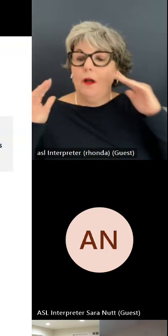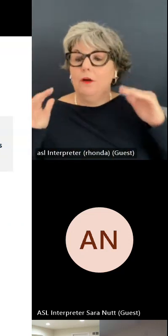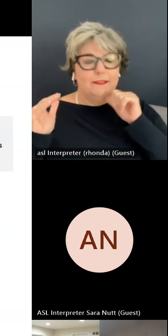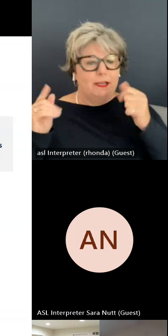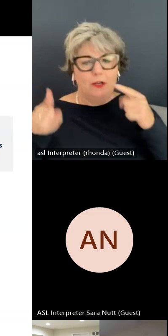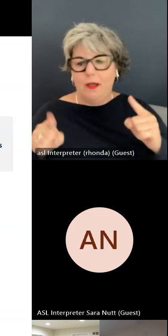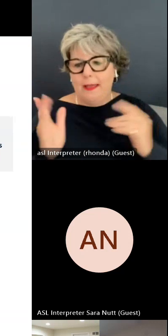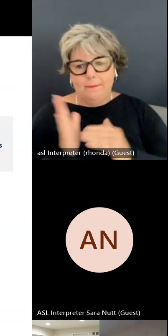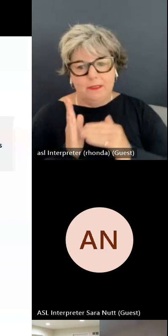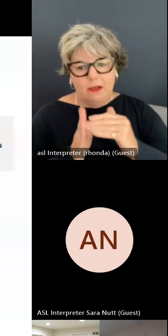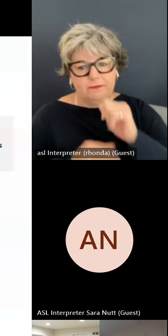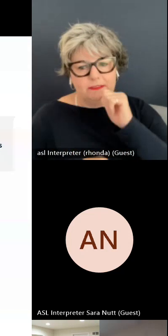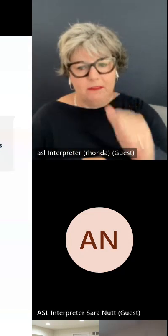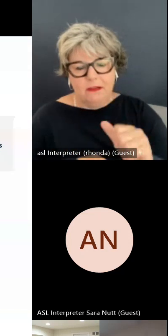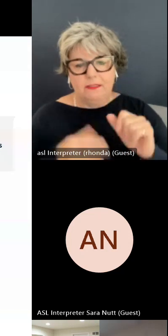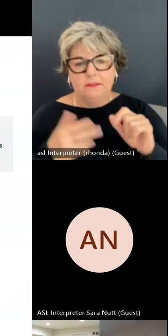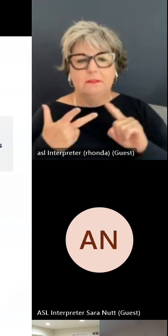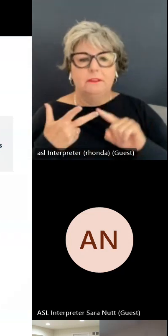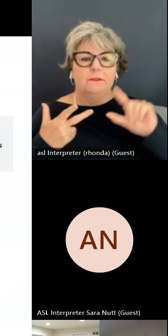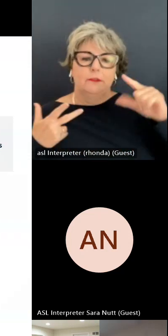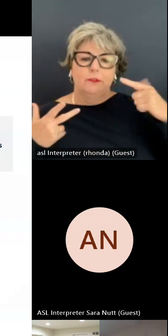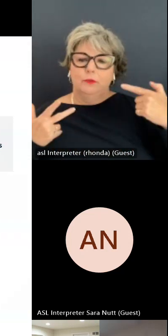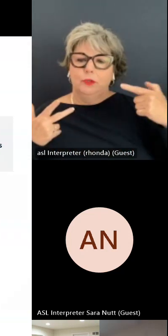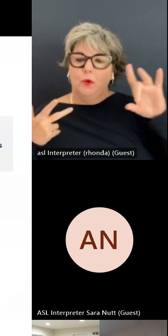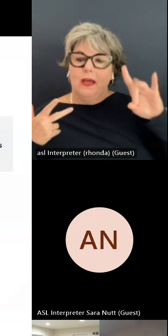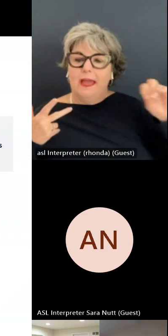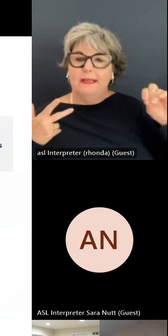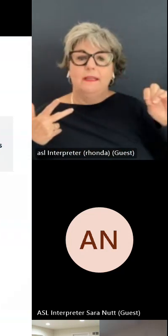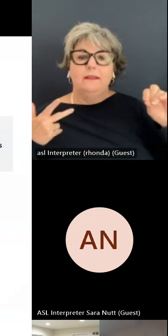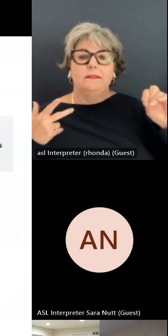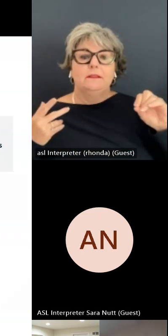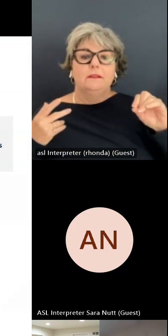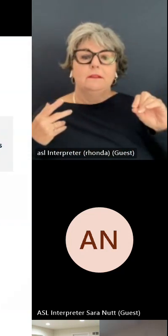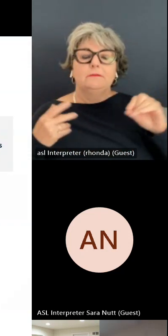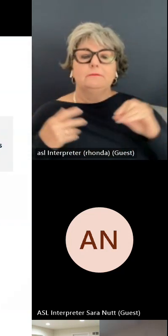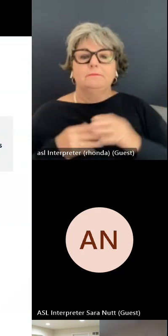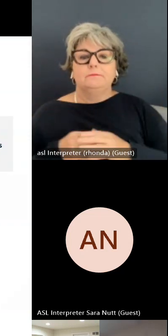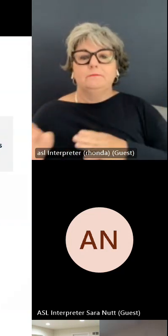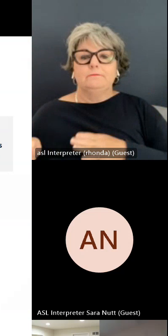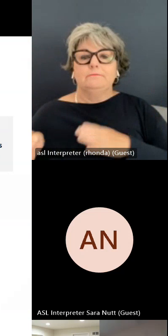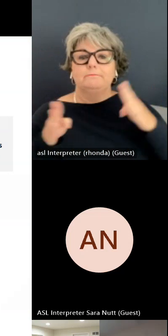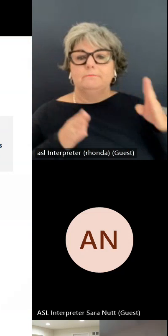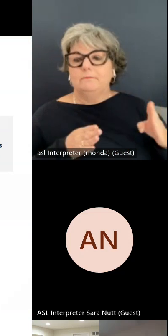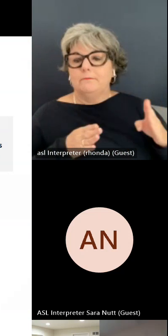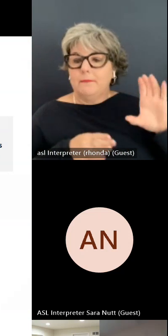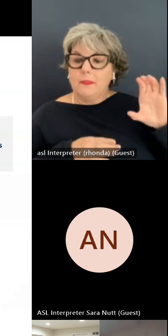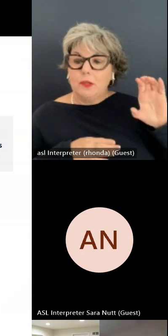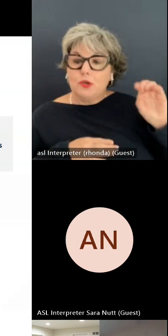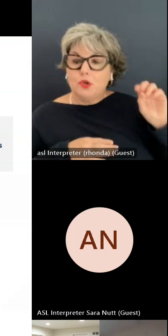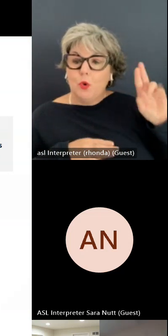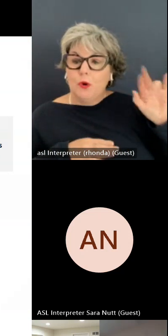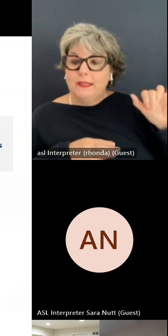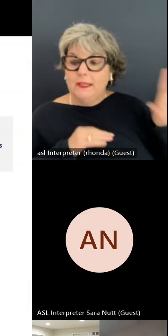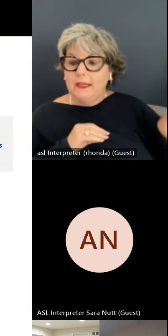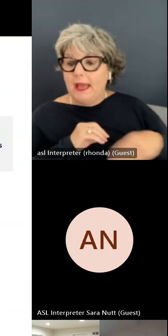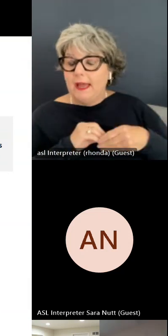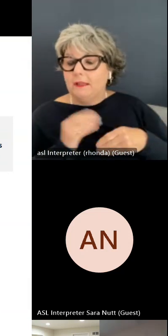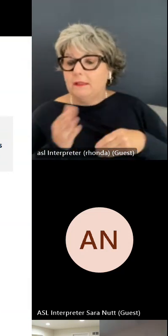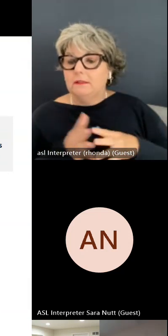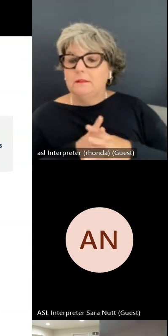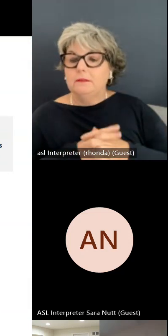common. So this is new obligations and upward adjustments. Okay, Courtney, do you have anything to add on that?